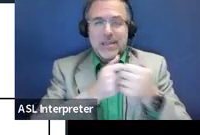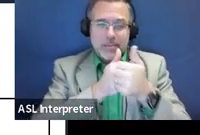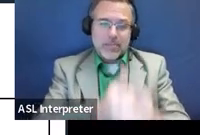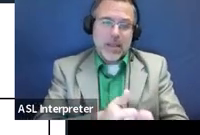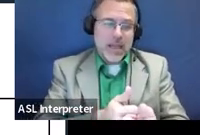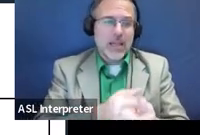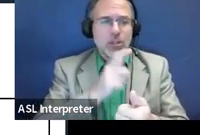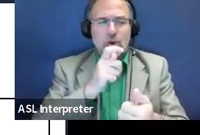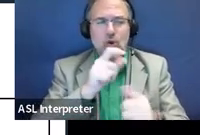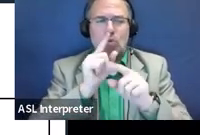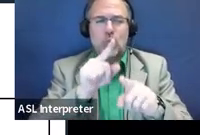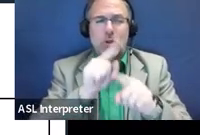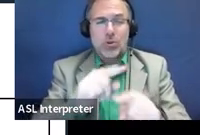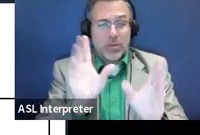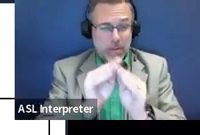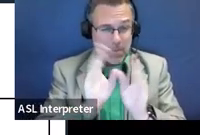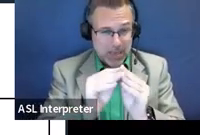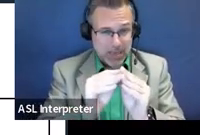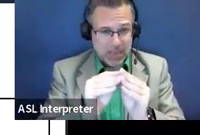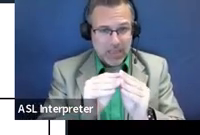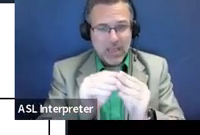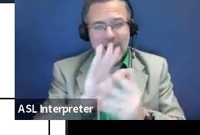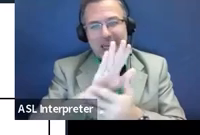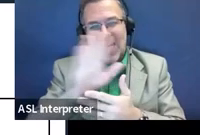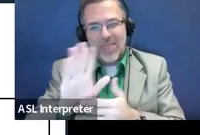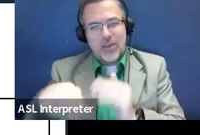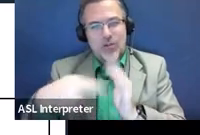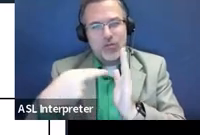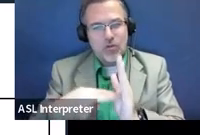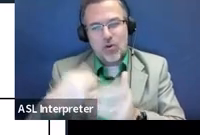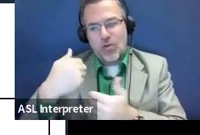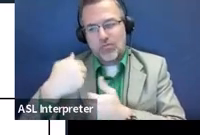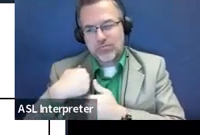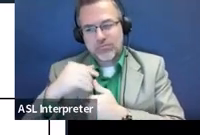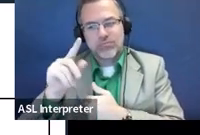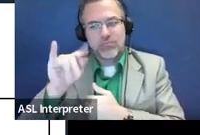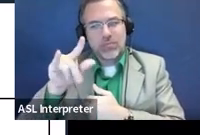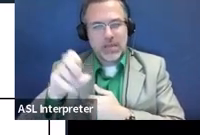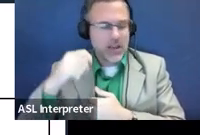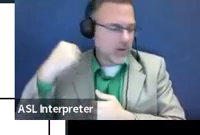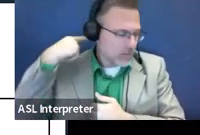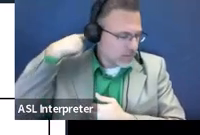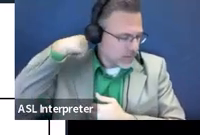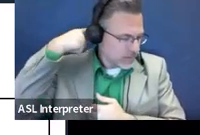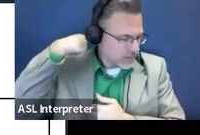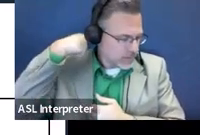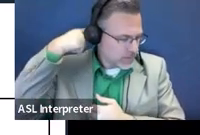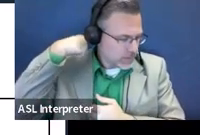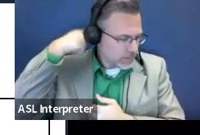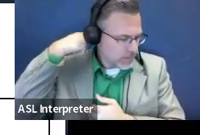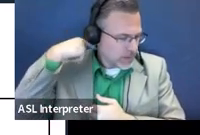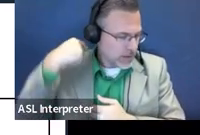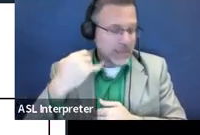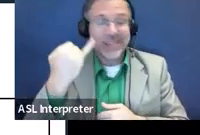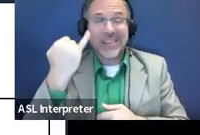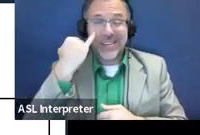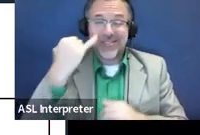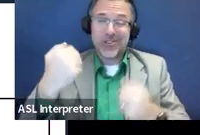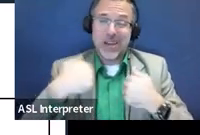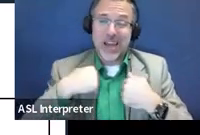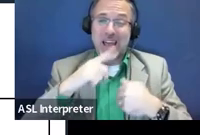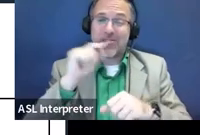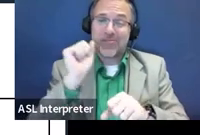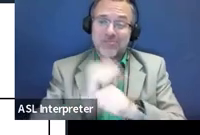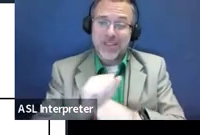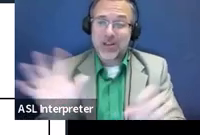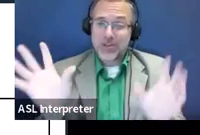meeting and the titles of each of those members that attended. So if you hold the meeting like it's an actual meeting, you're